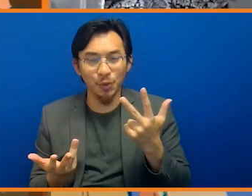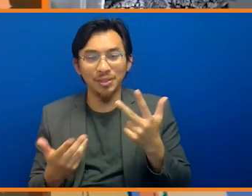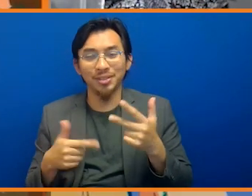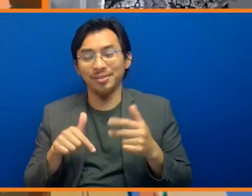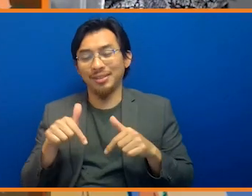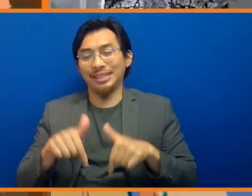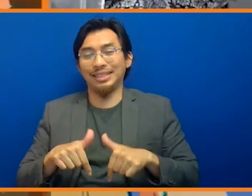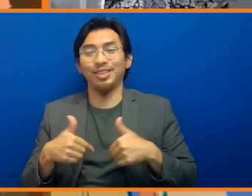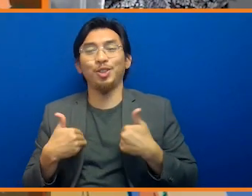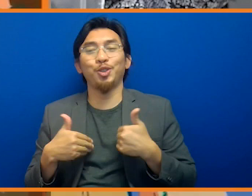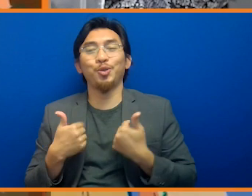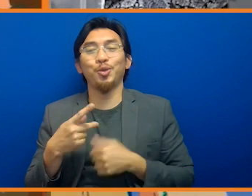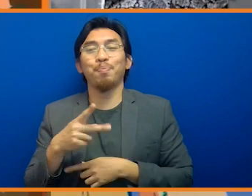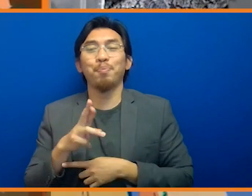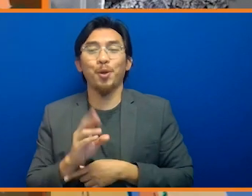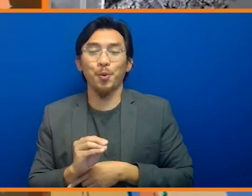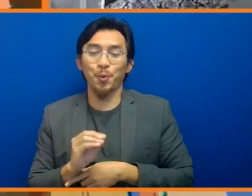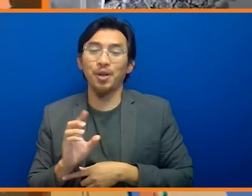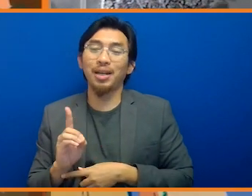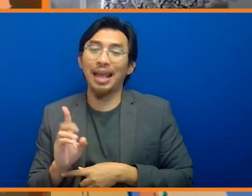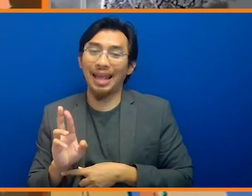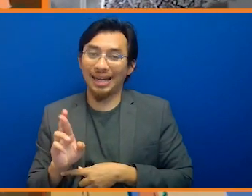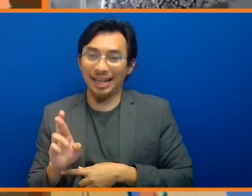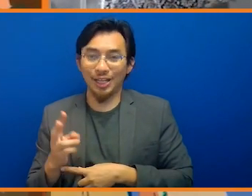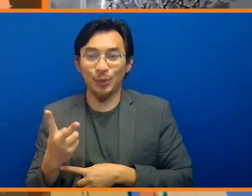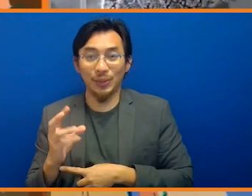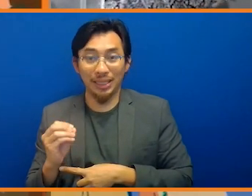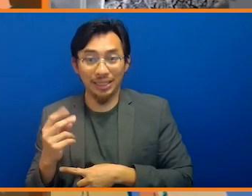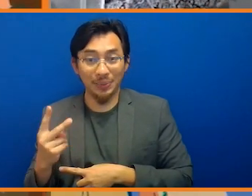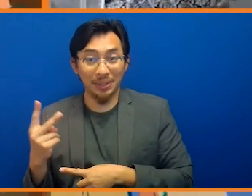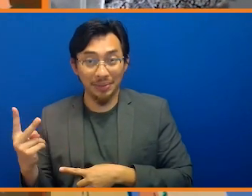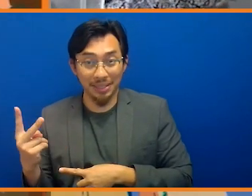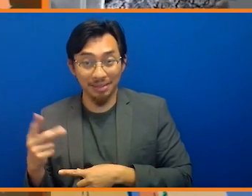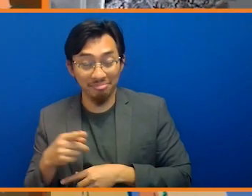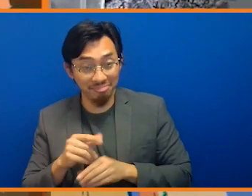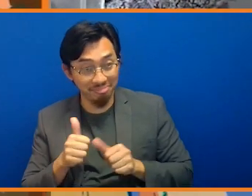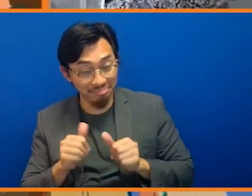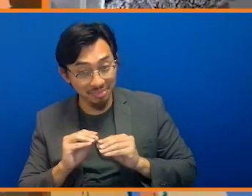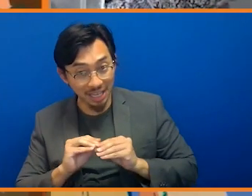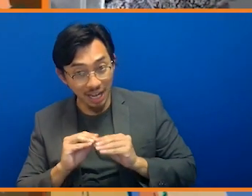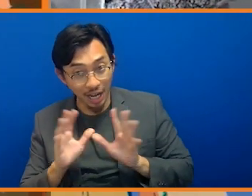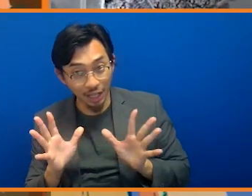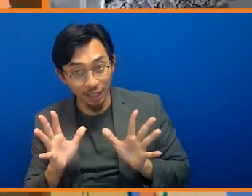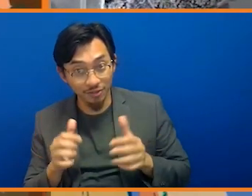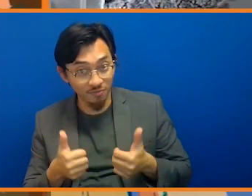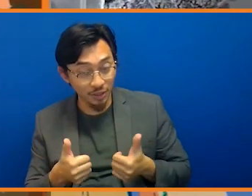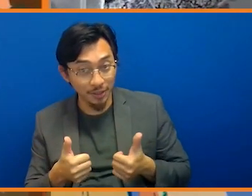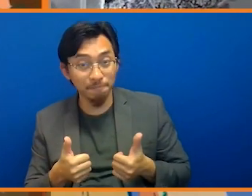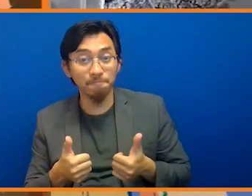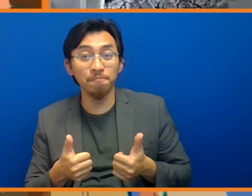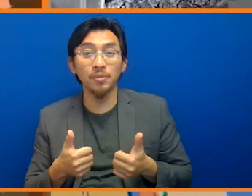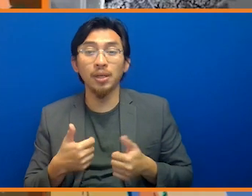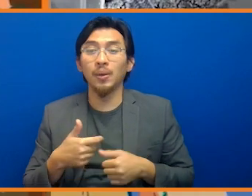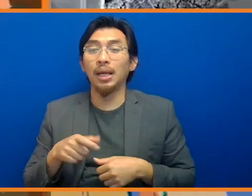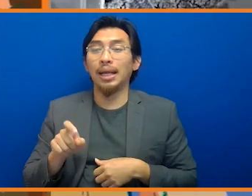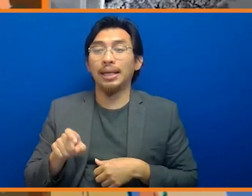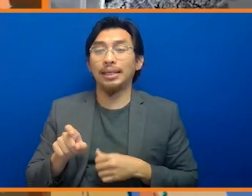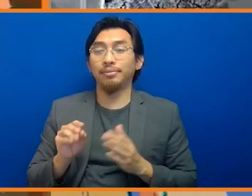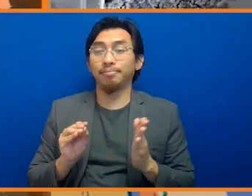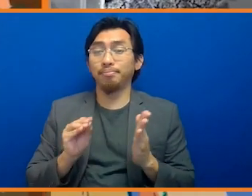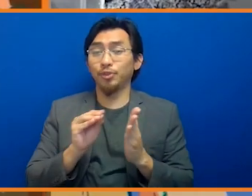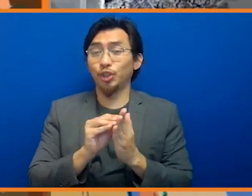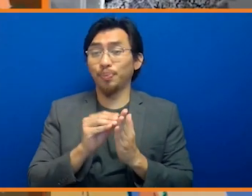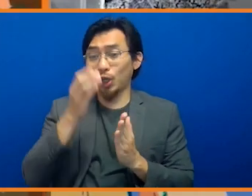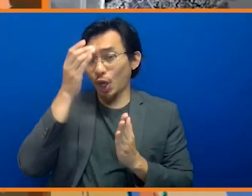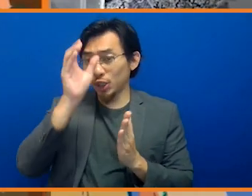this Young Pro DRR 2022. So is that okay? Yeah, that's good. We need to submit the concept